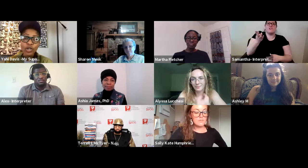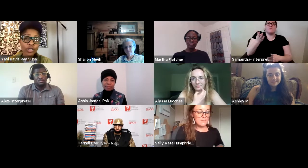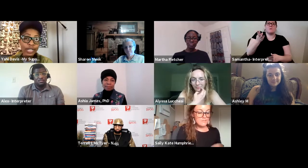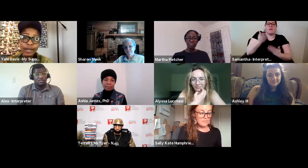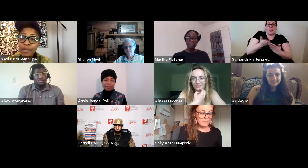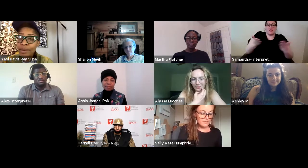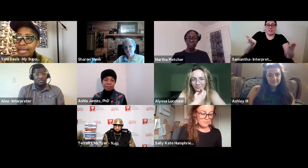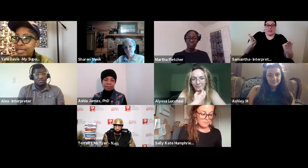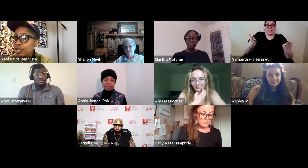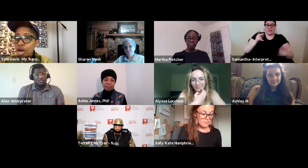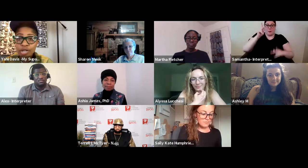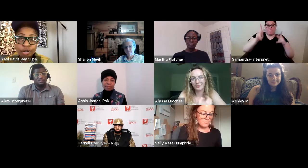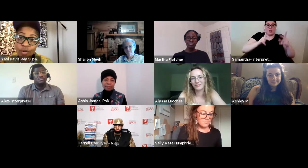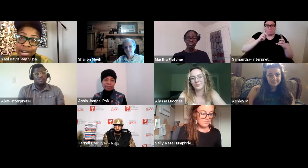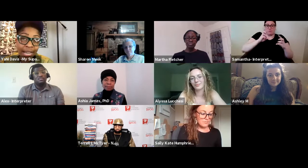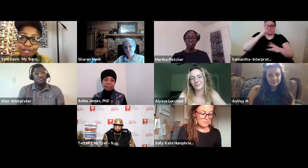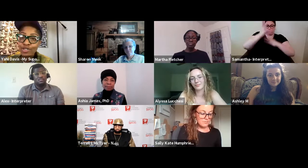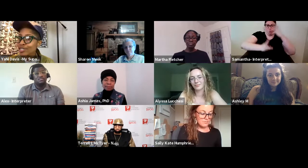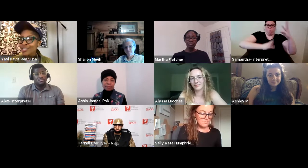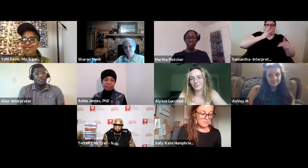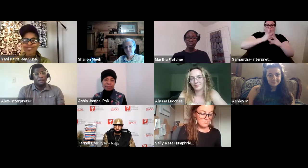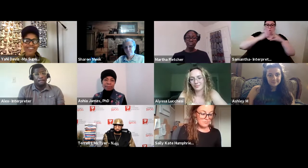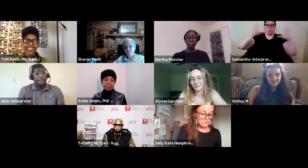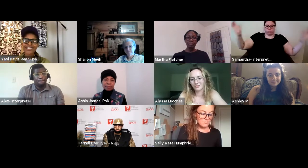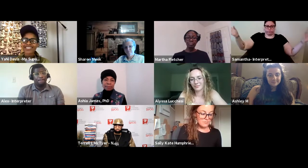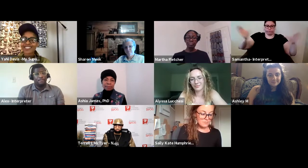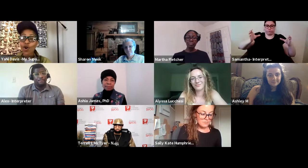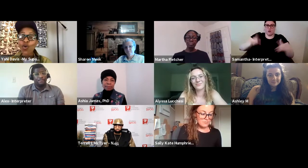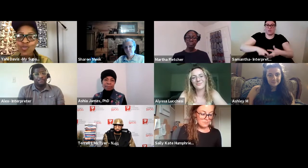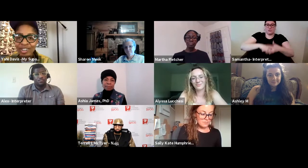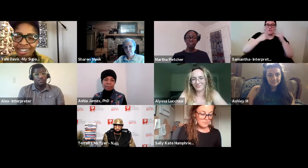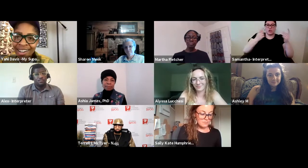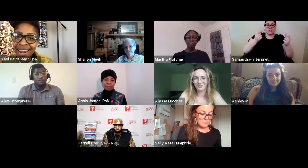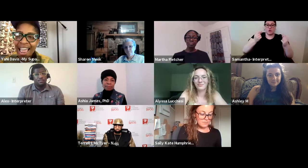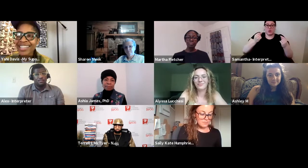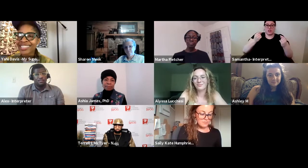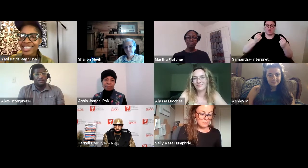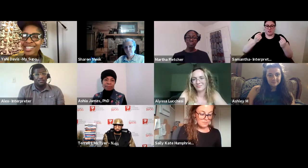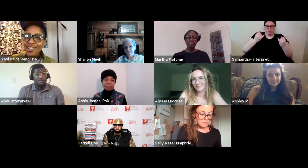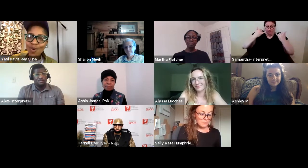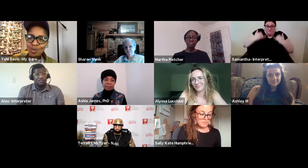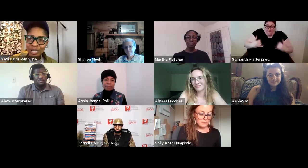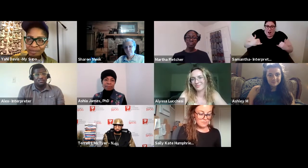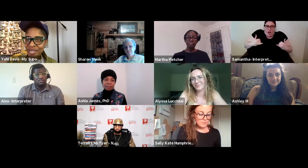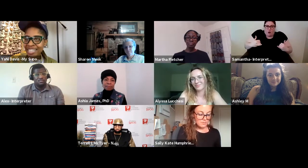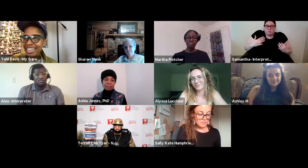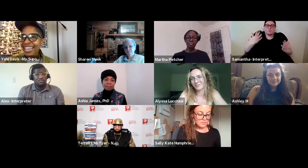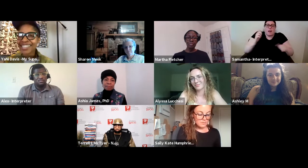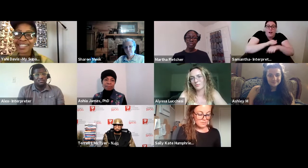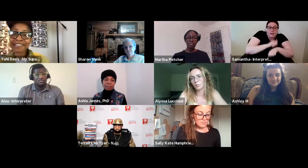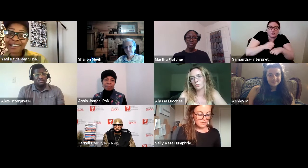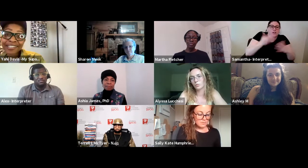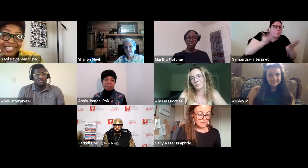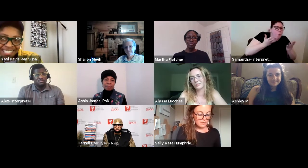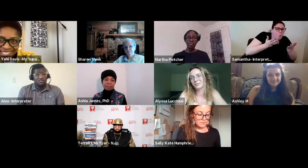the world to implement and start doing as soon as this broadcast is over, Ashley, what would it be?